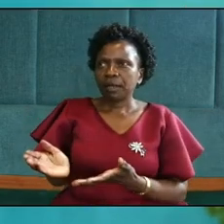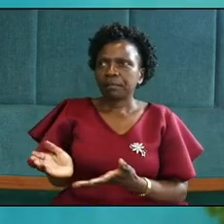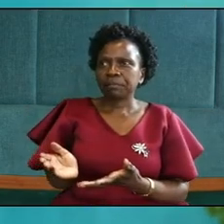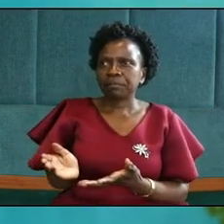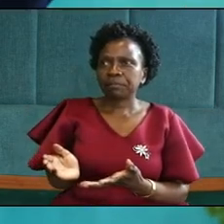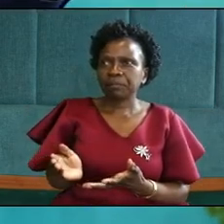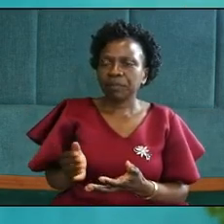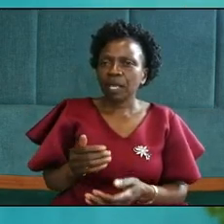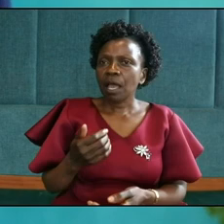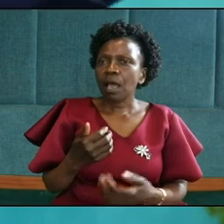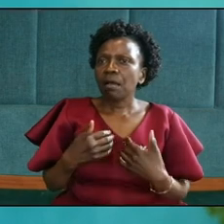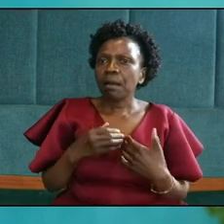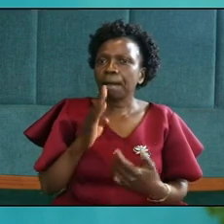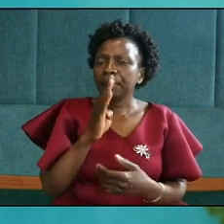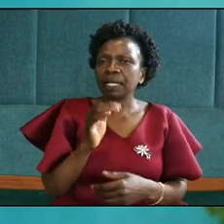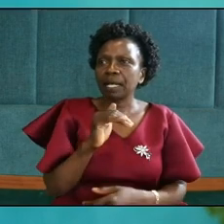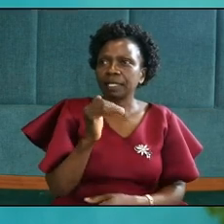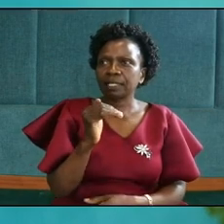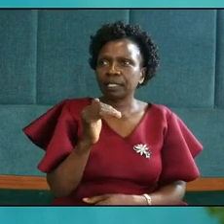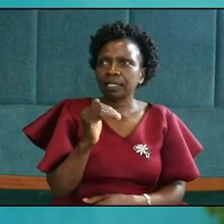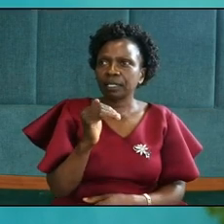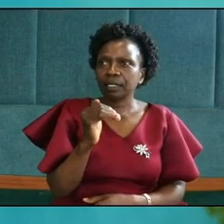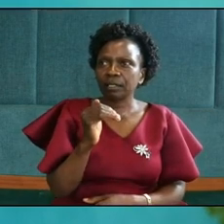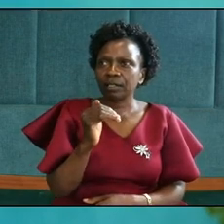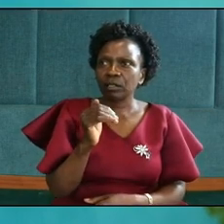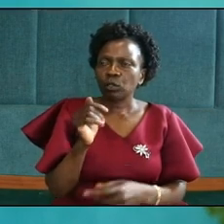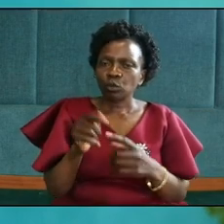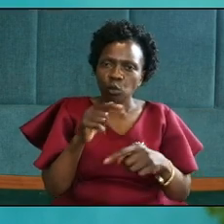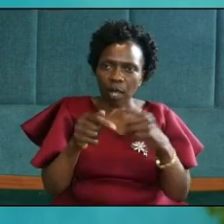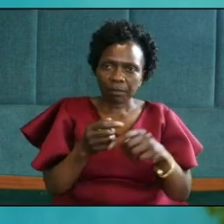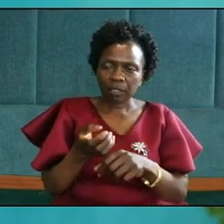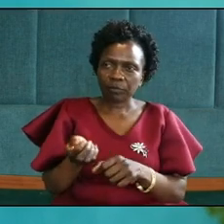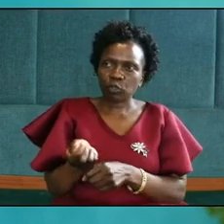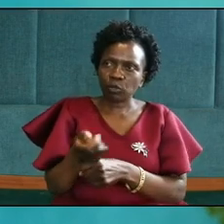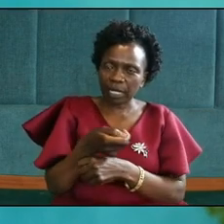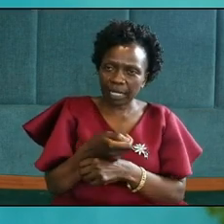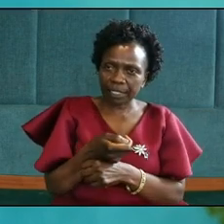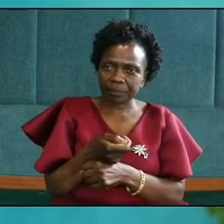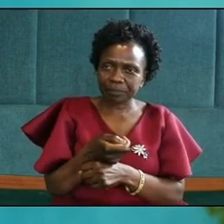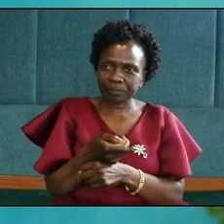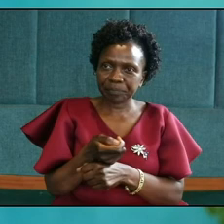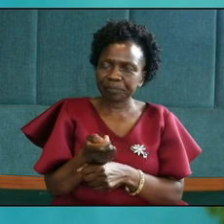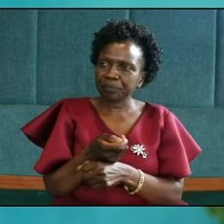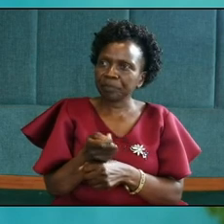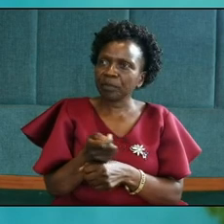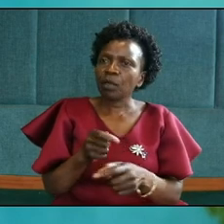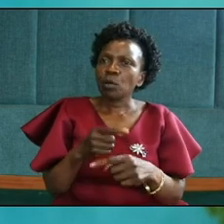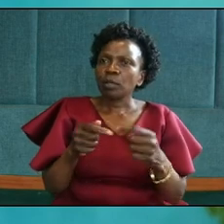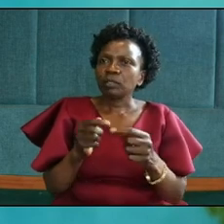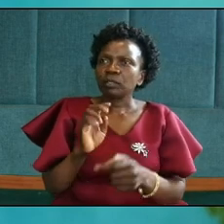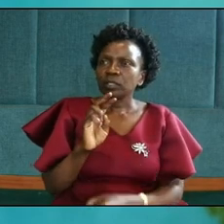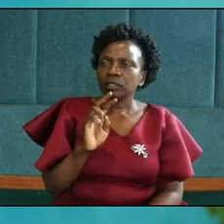while, I'll be asking someone who is interested to be trained. I'll be asking you to come forward. And let's go to our third point and last one. Number one, we said,